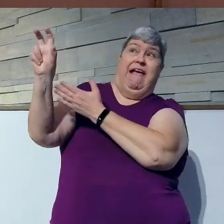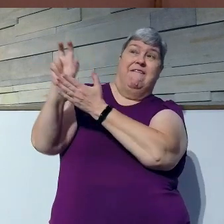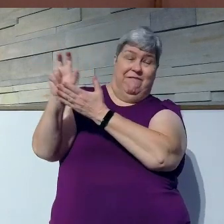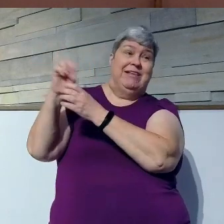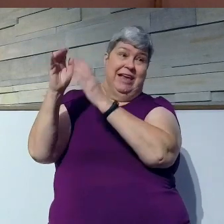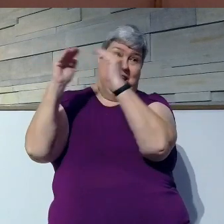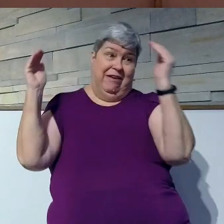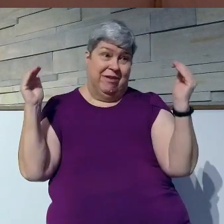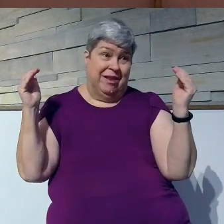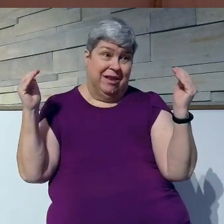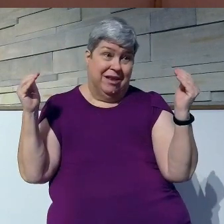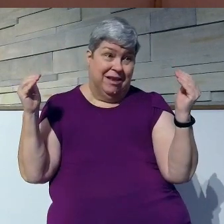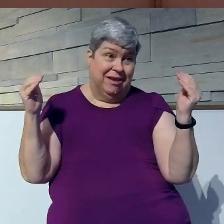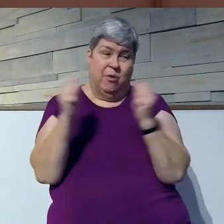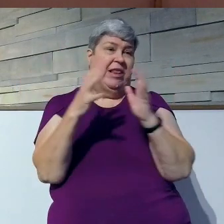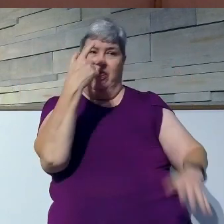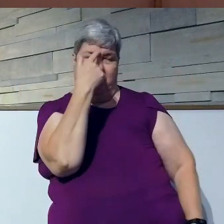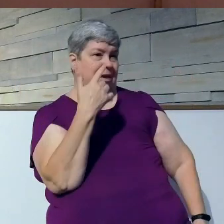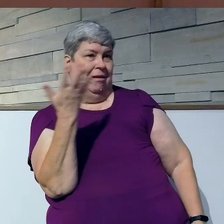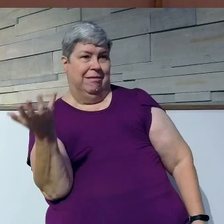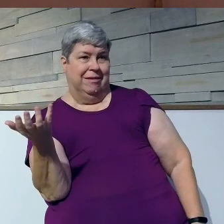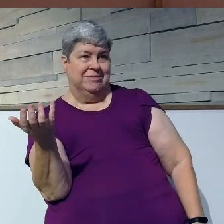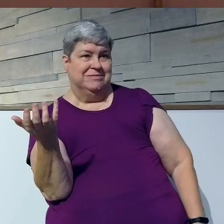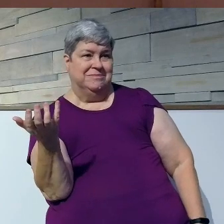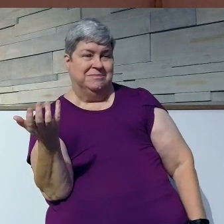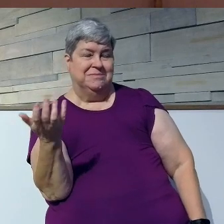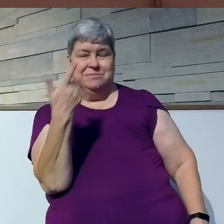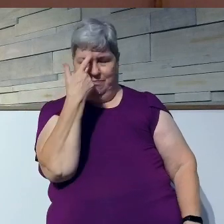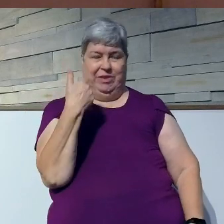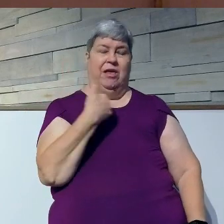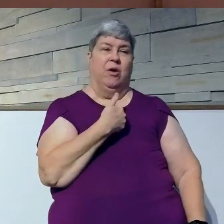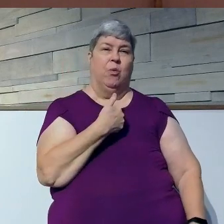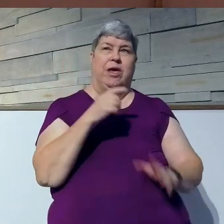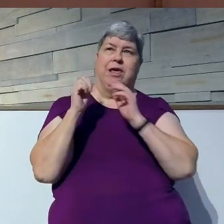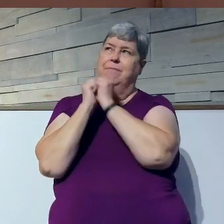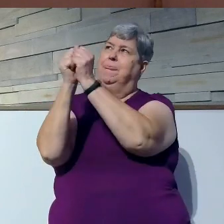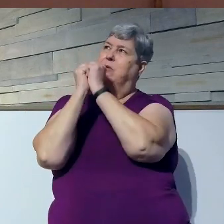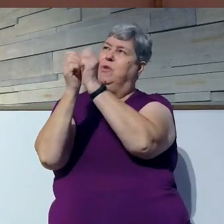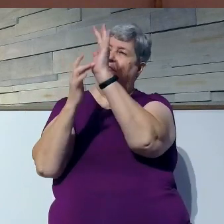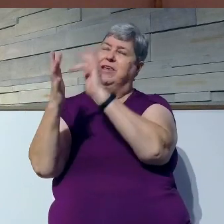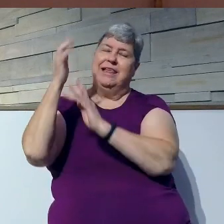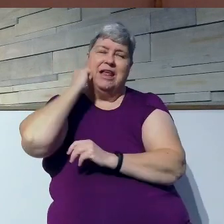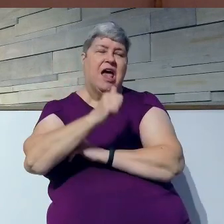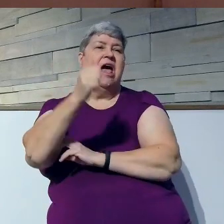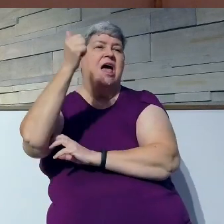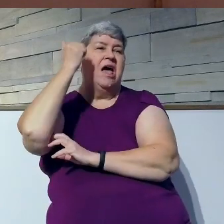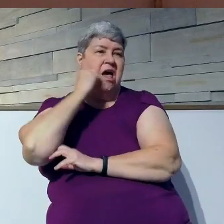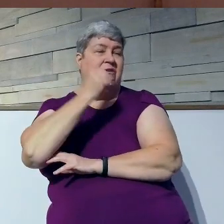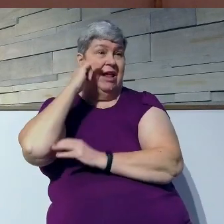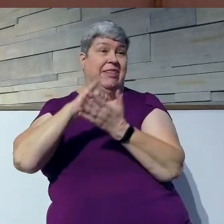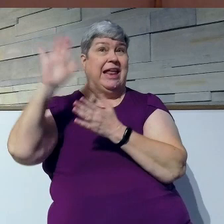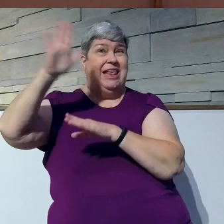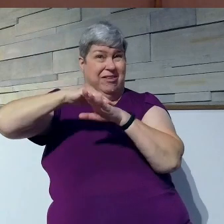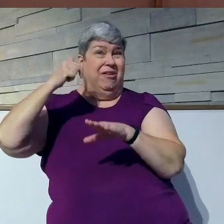heaven without even thinking about it. Because we walk with Jesus each and every day. That's the call that's